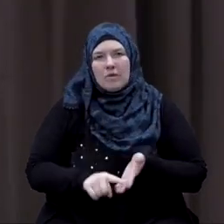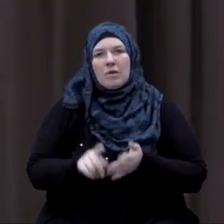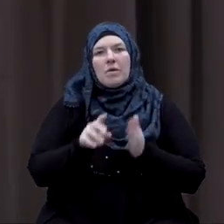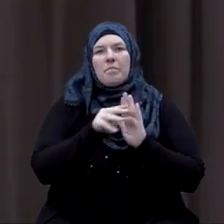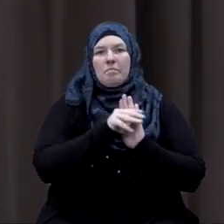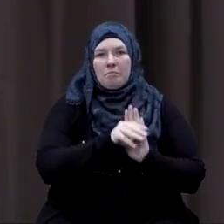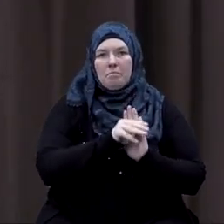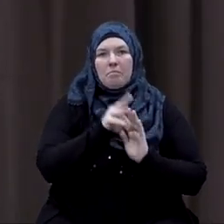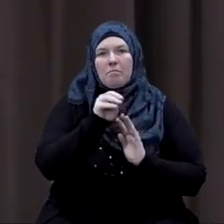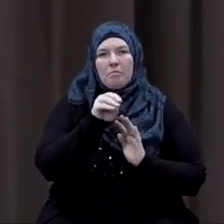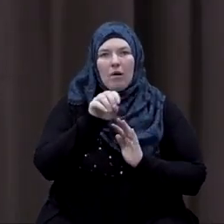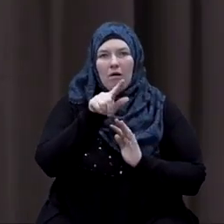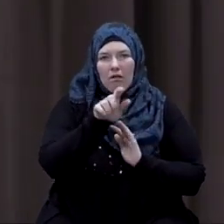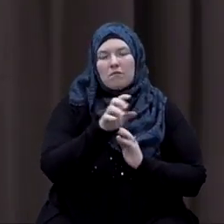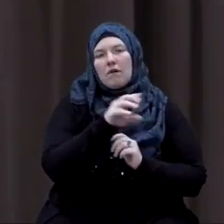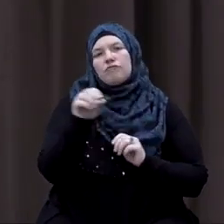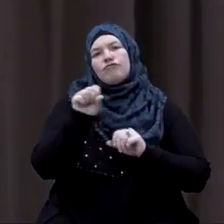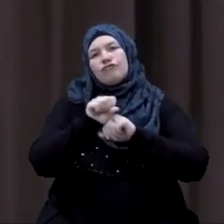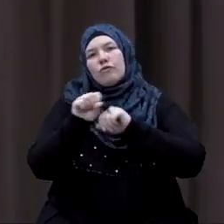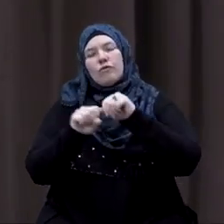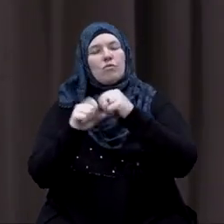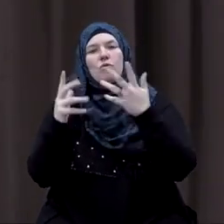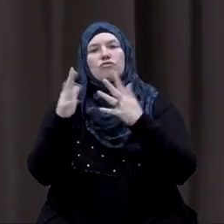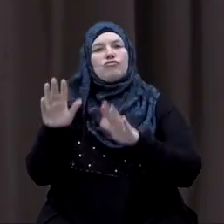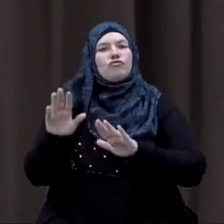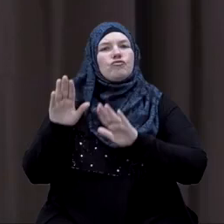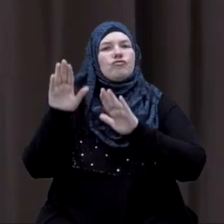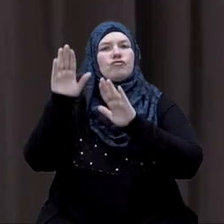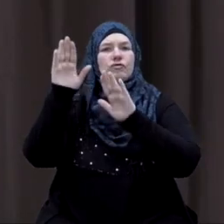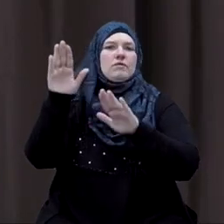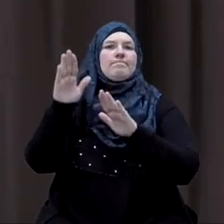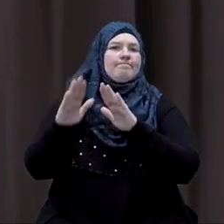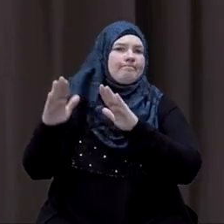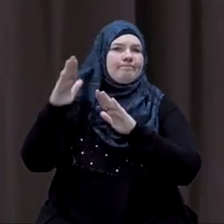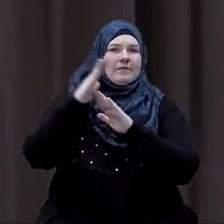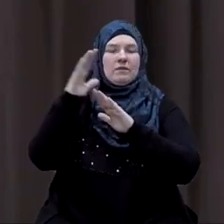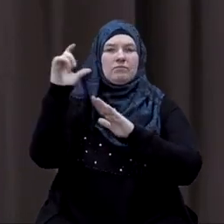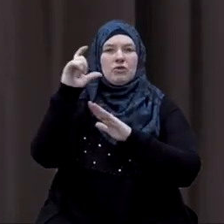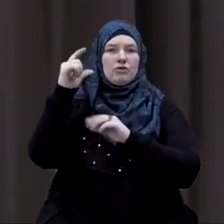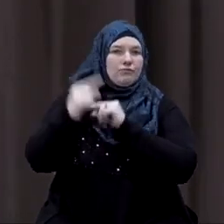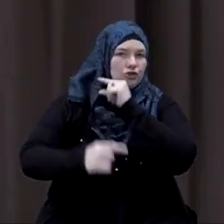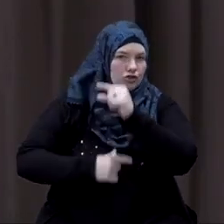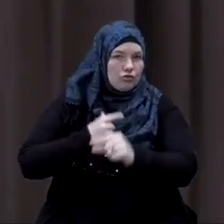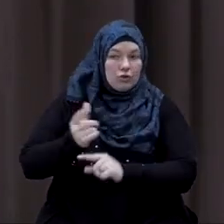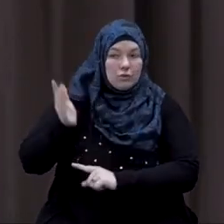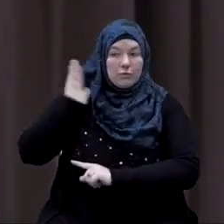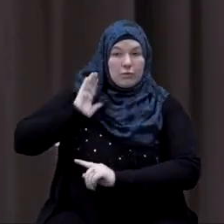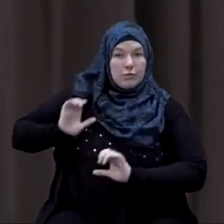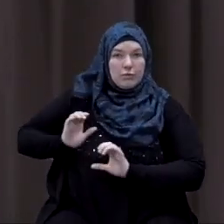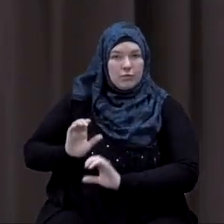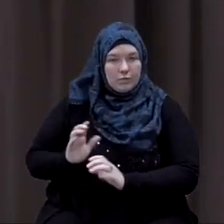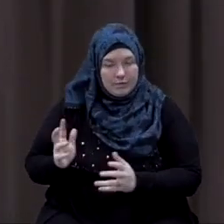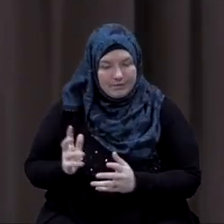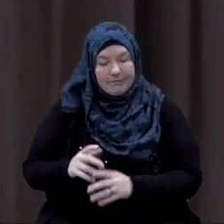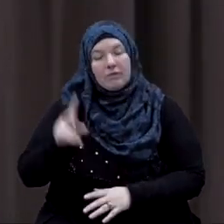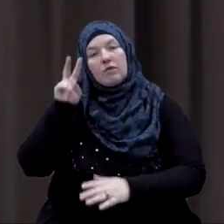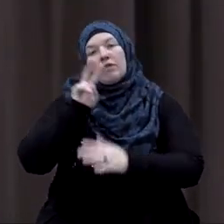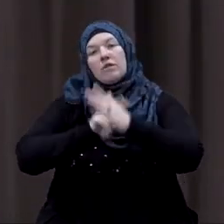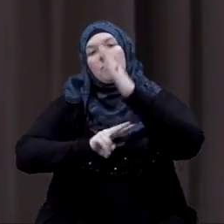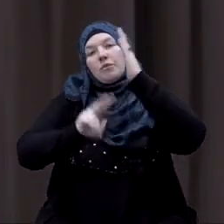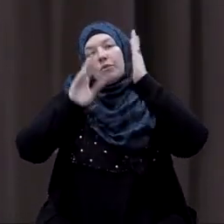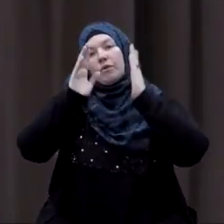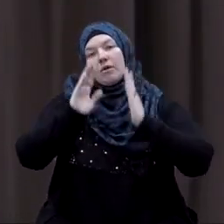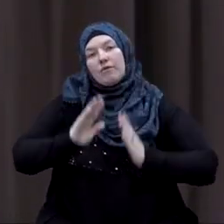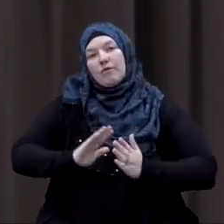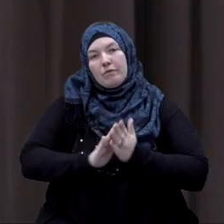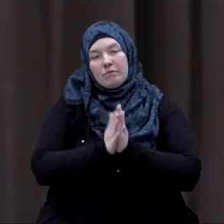structure of what the greatest ever Muslim generation used to do. The Prophet sallallahu